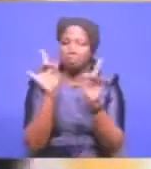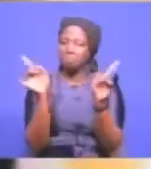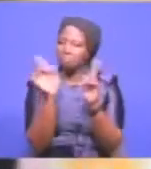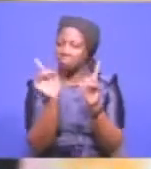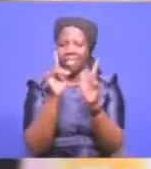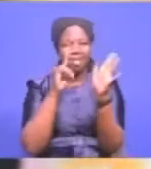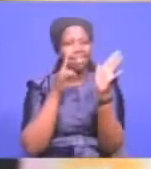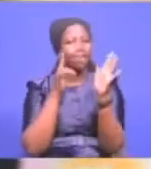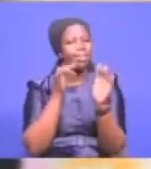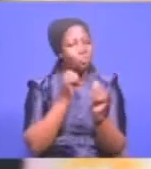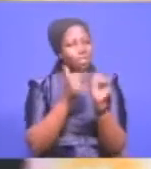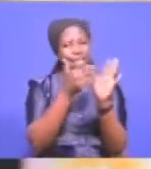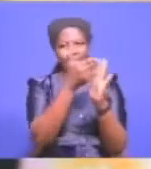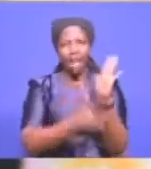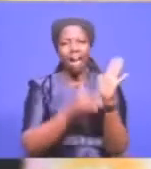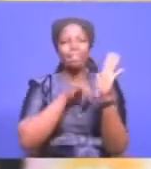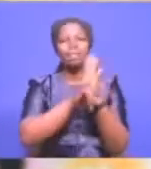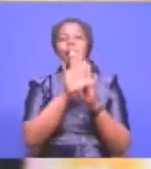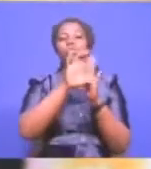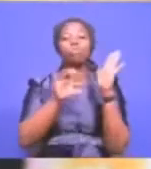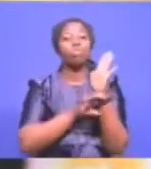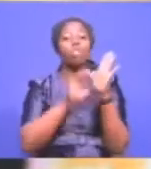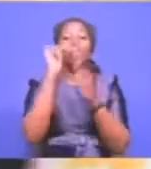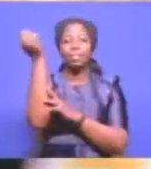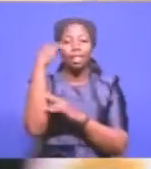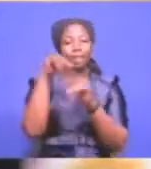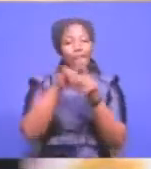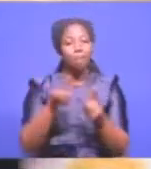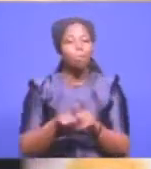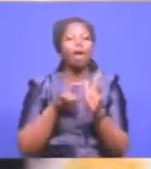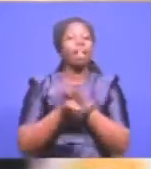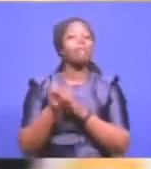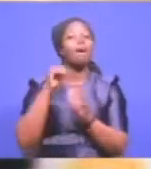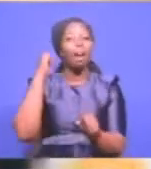enshrined in the constitution of this land and in the labor and